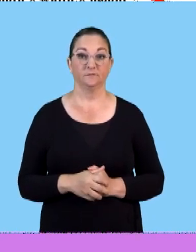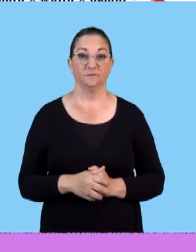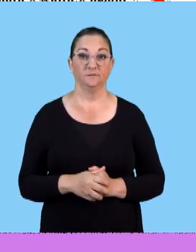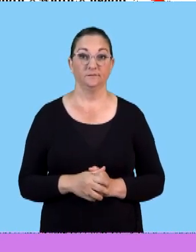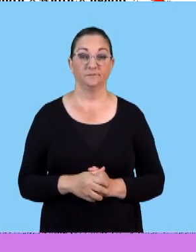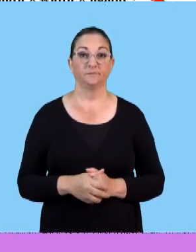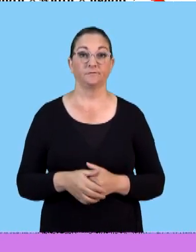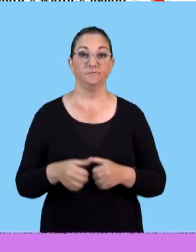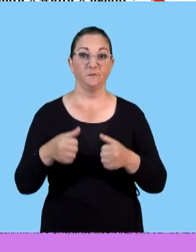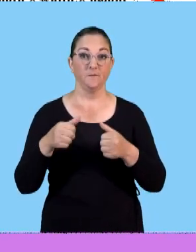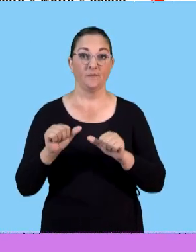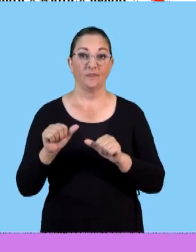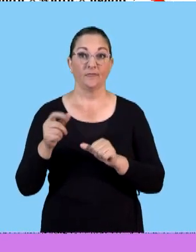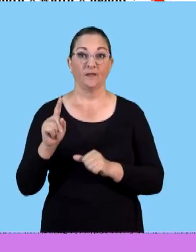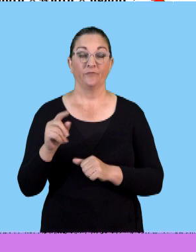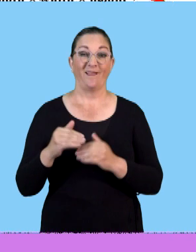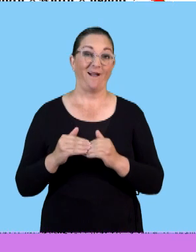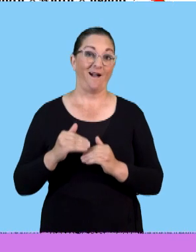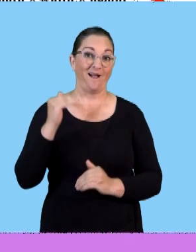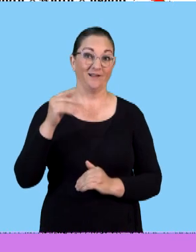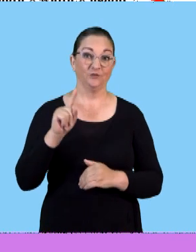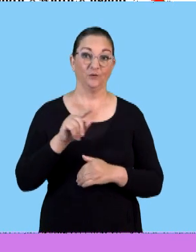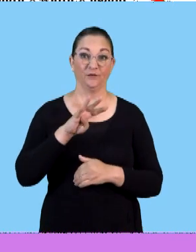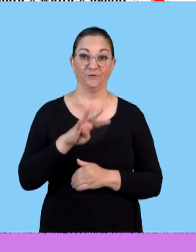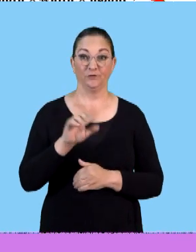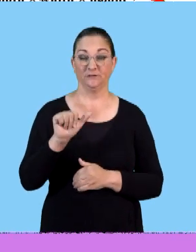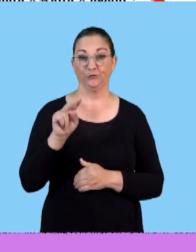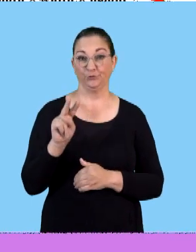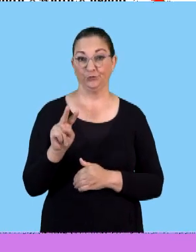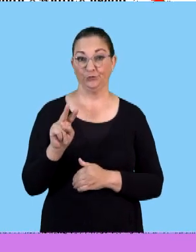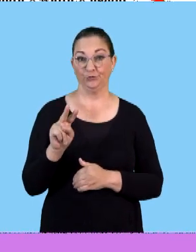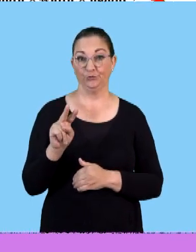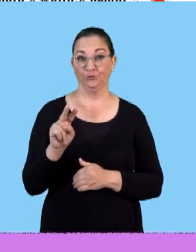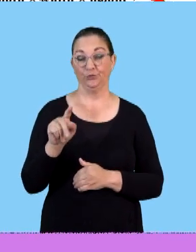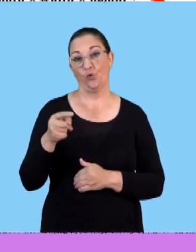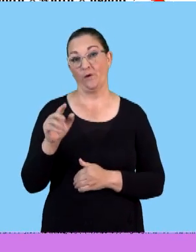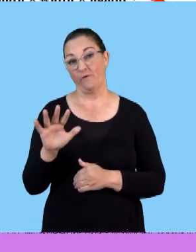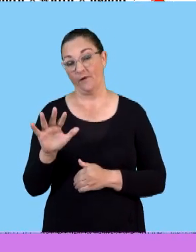0,475. Okay, 0,475. And then my height is